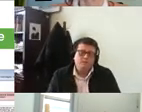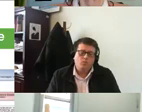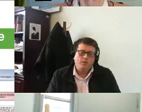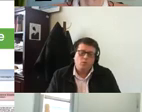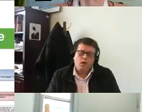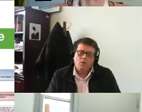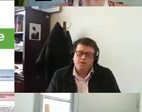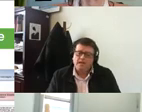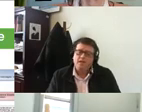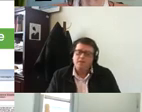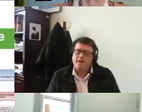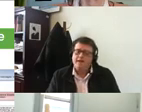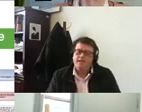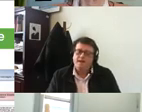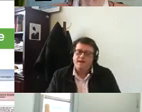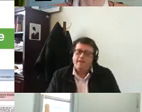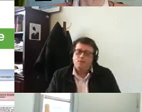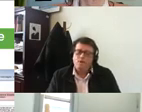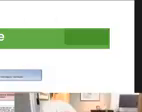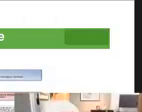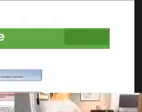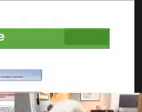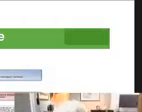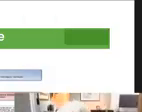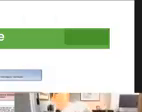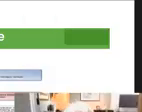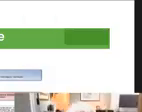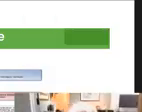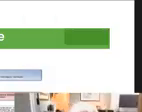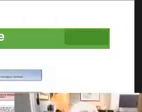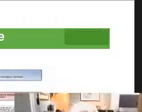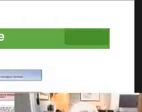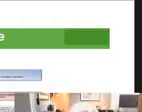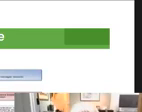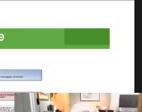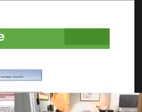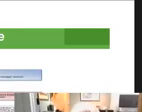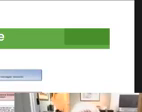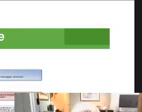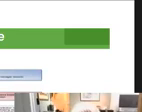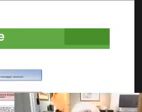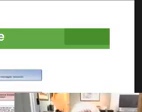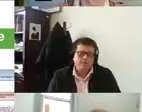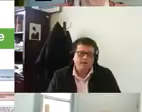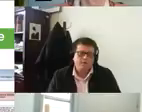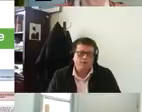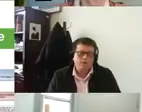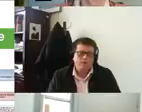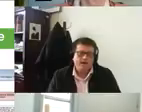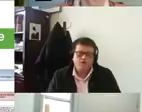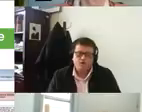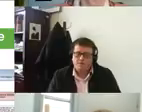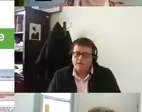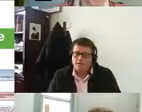disciplines, while we're assessing capacity, we're also supporting capacity. So if you think about the clinical or the